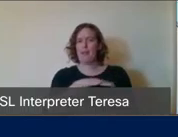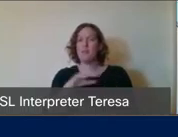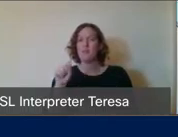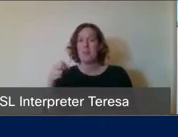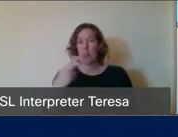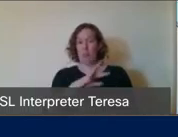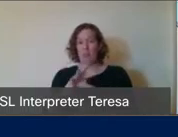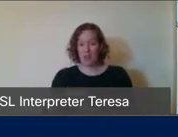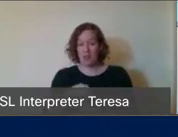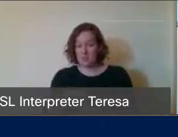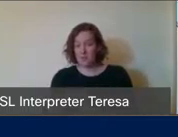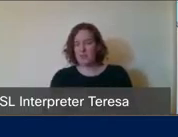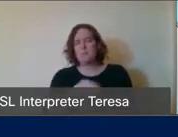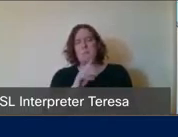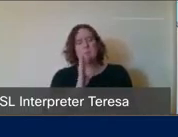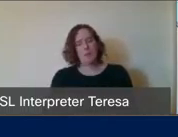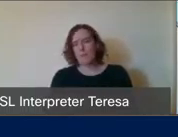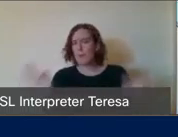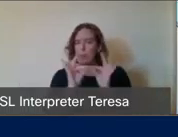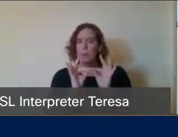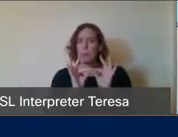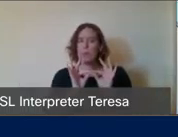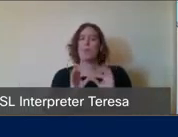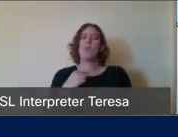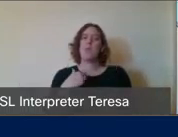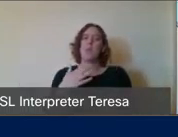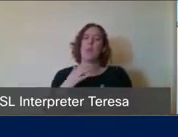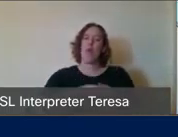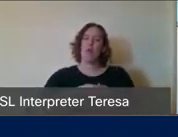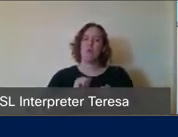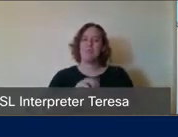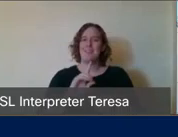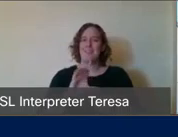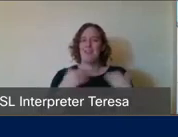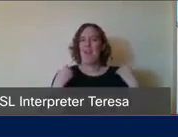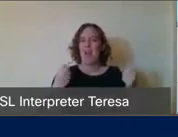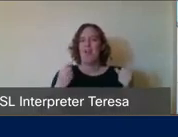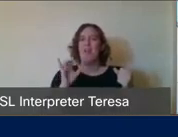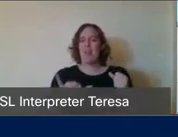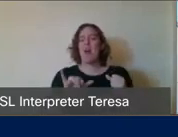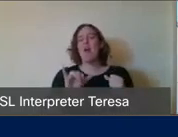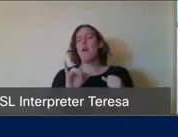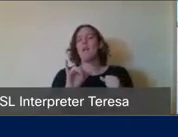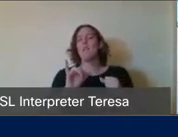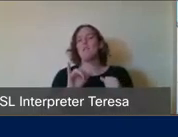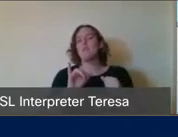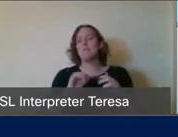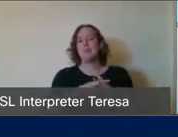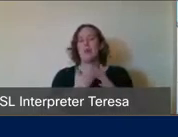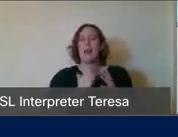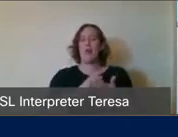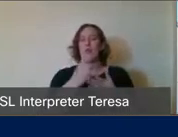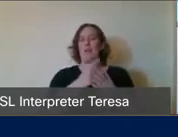important. We've partnered with DC Health for our weekly forums, which began almost a year ago. We